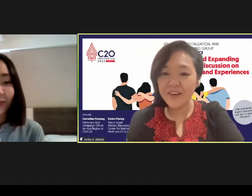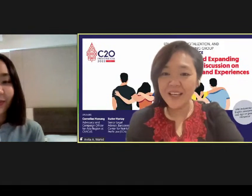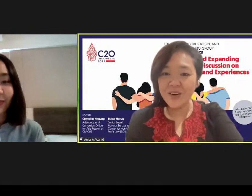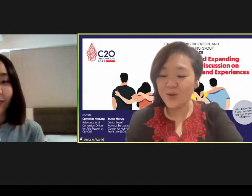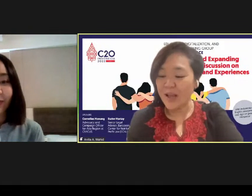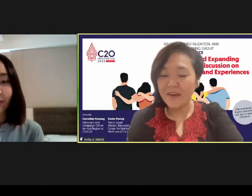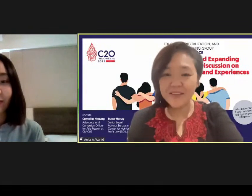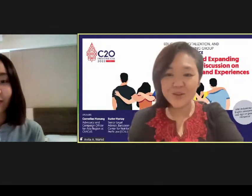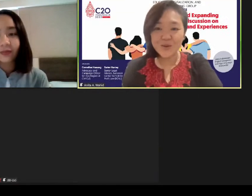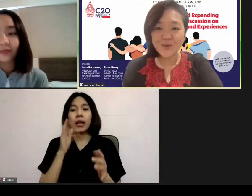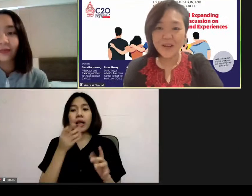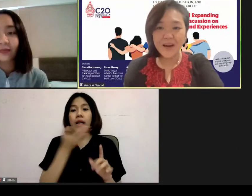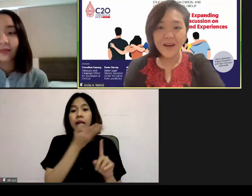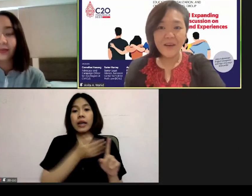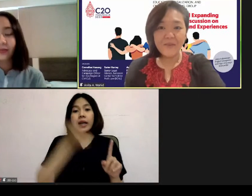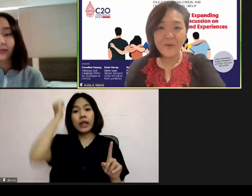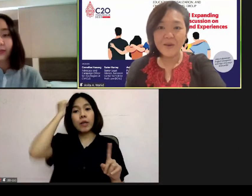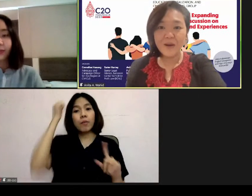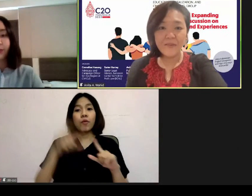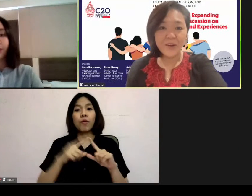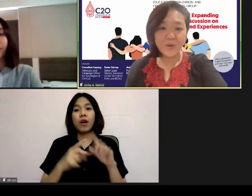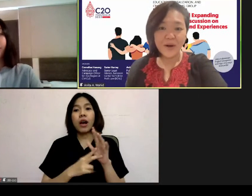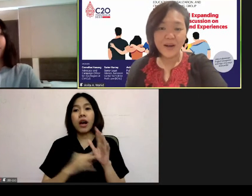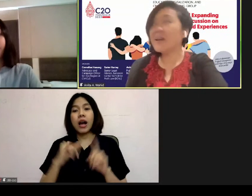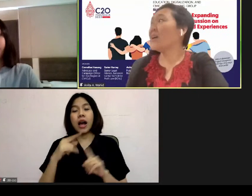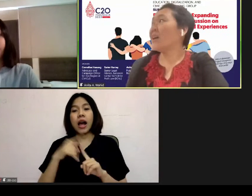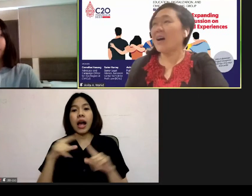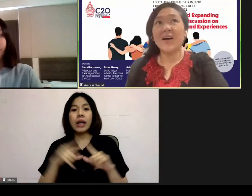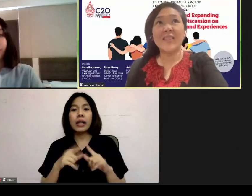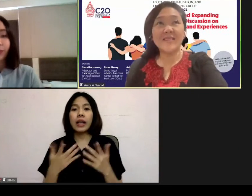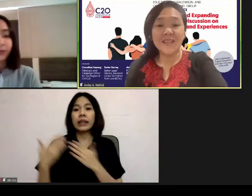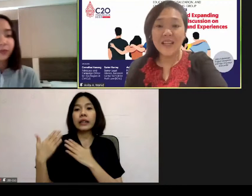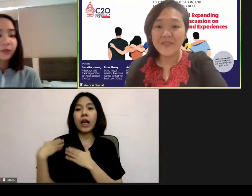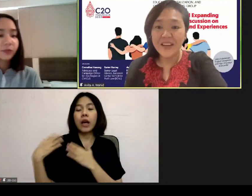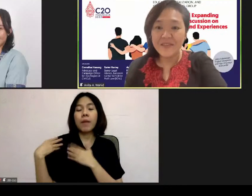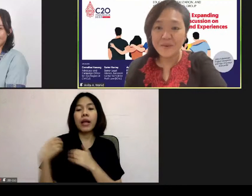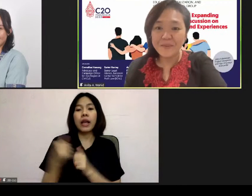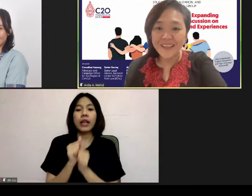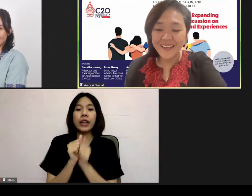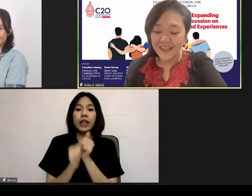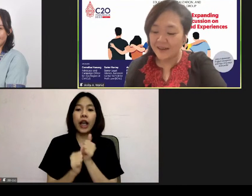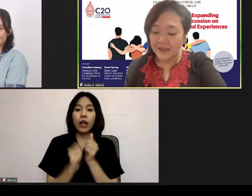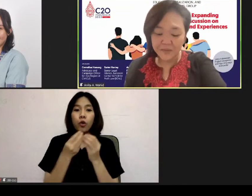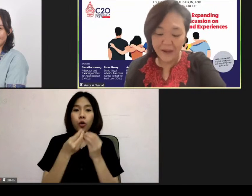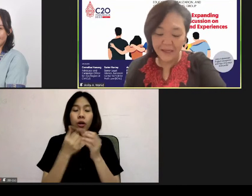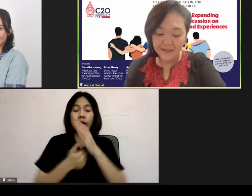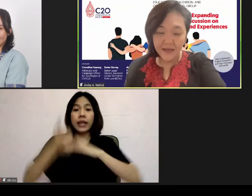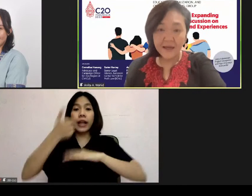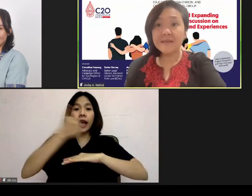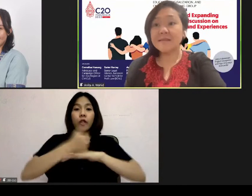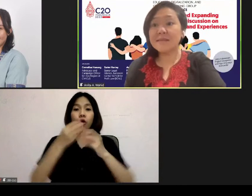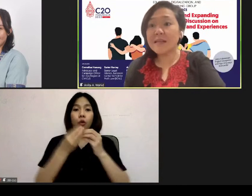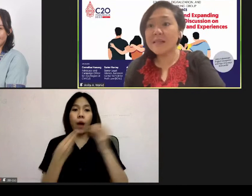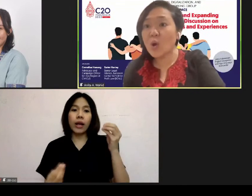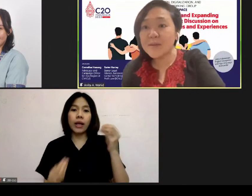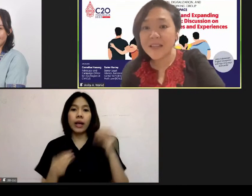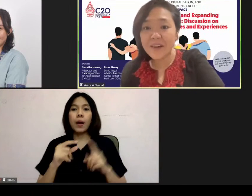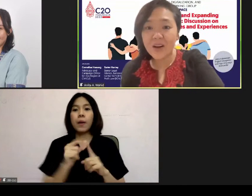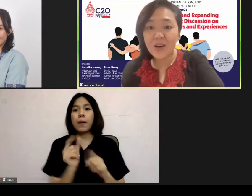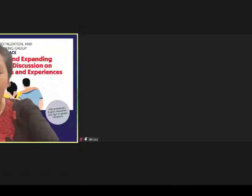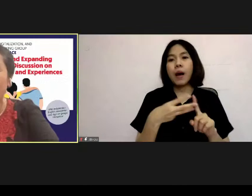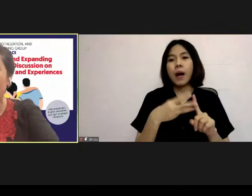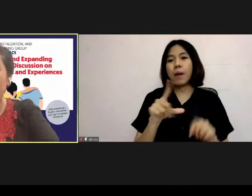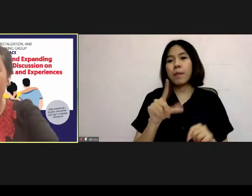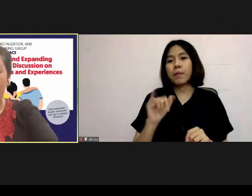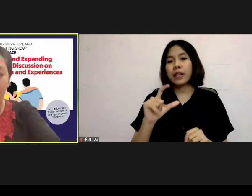morning, good evening, good afternoon, everyone, wherever you are. This is an evening for me. It's almost